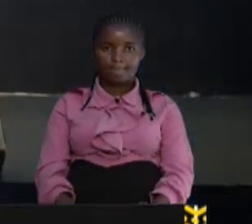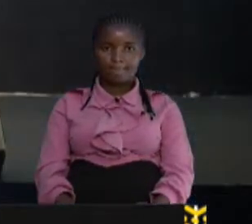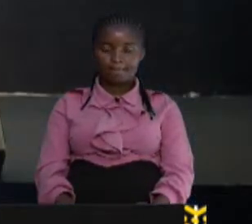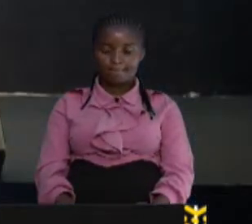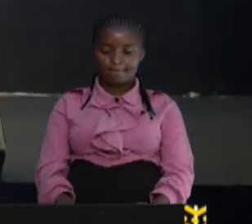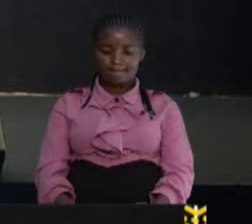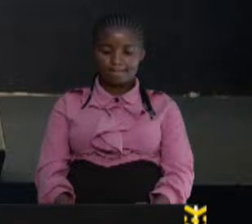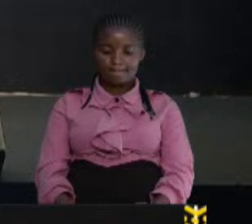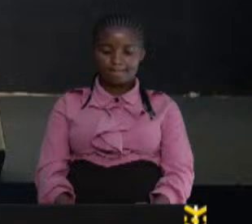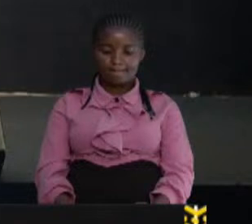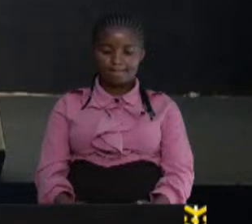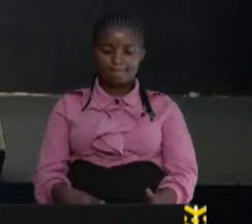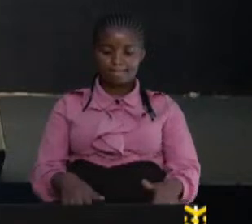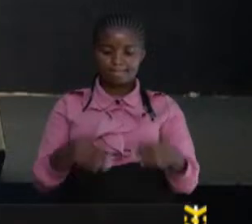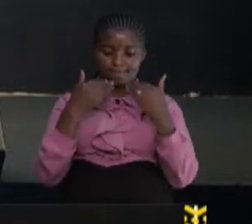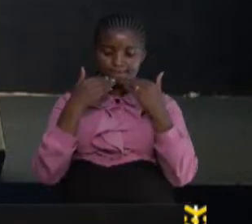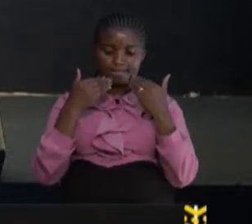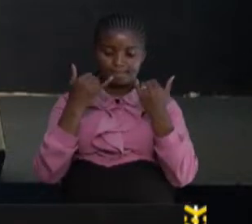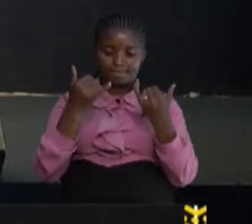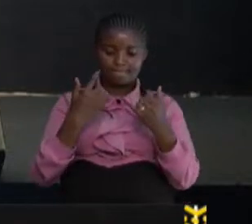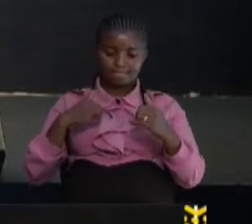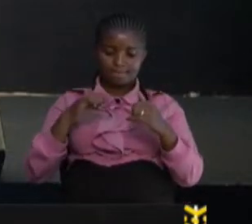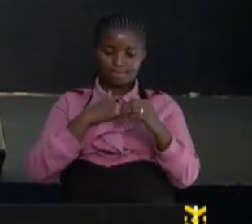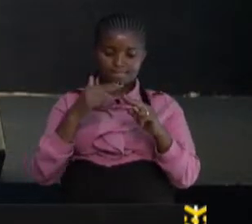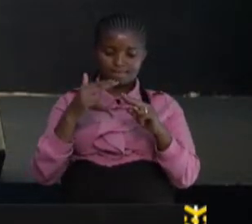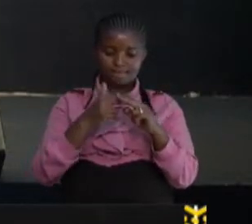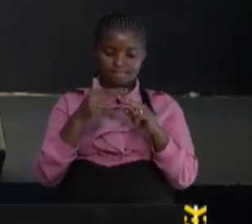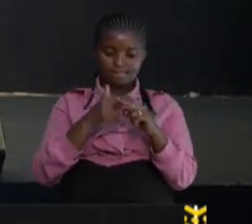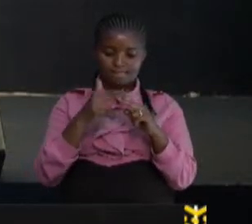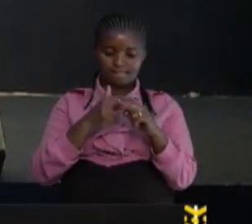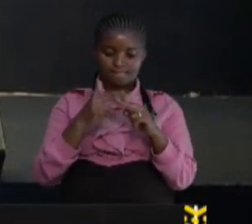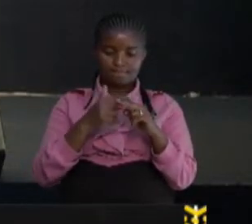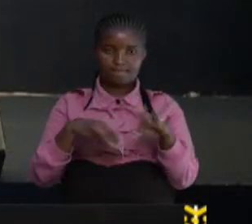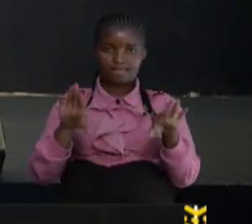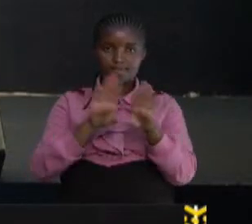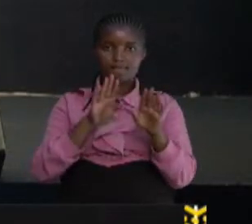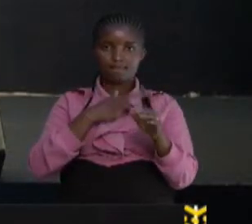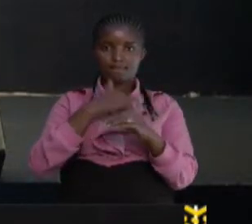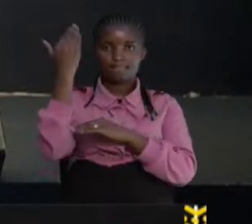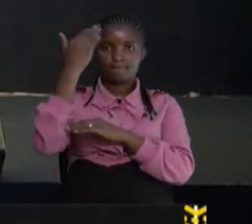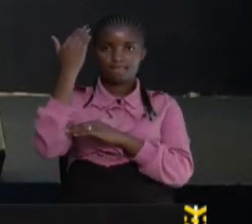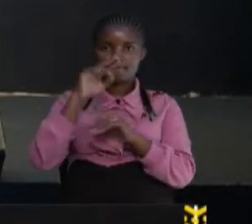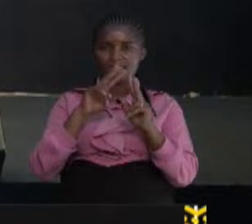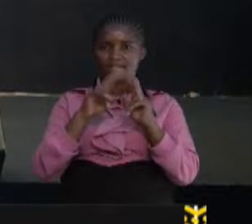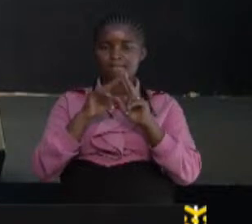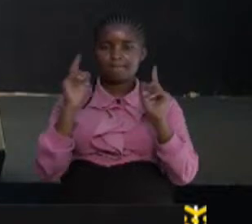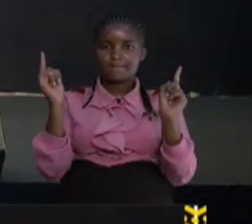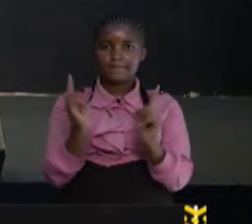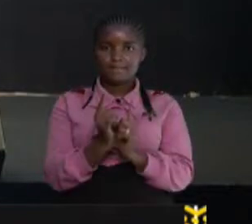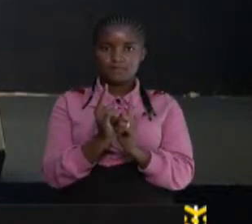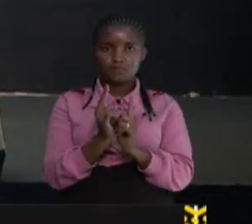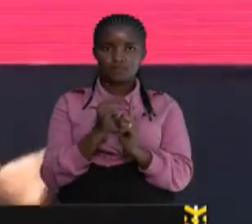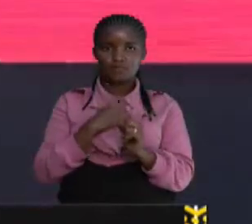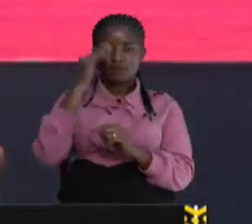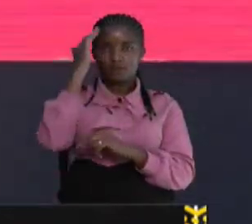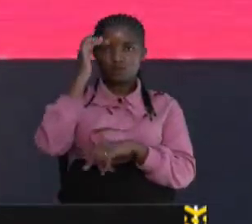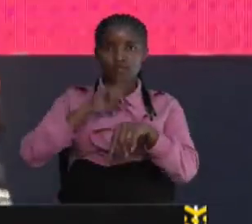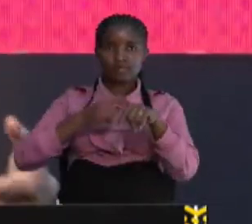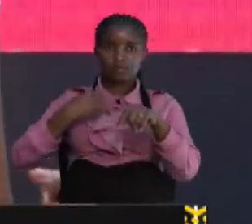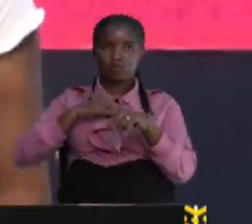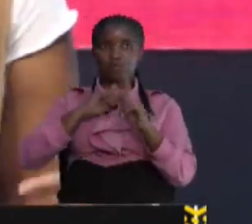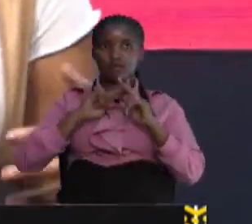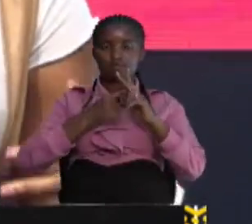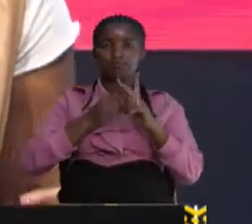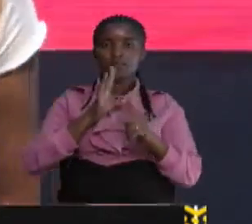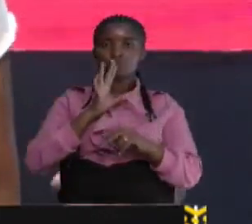Thanks, Chidi. We are coming to the close of our presentation. This will be very short. I know when we started, I